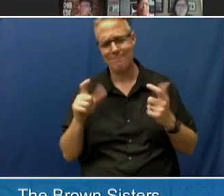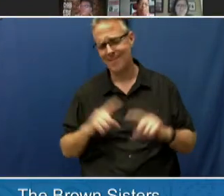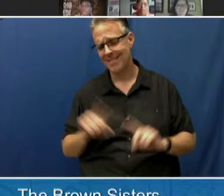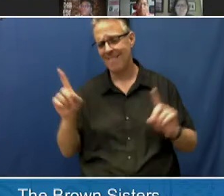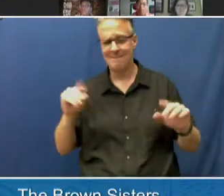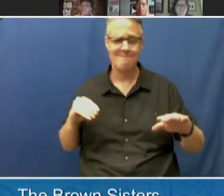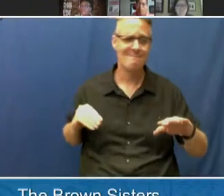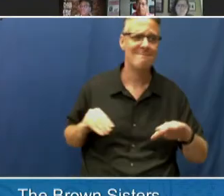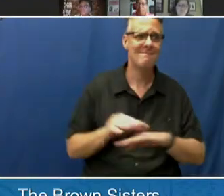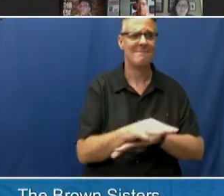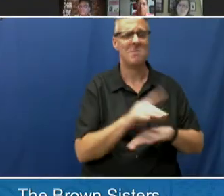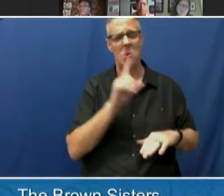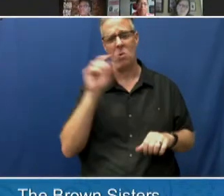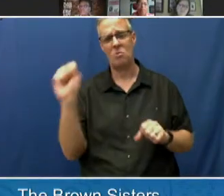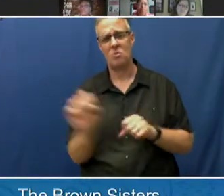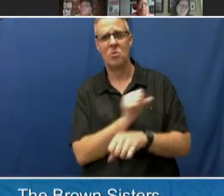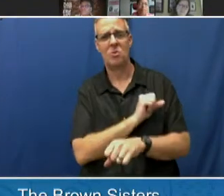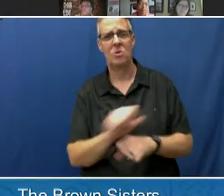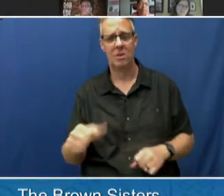the world.